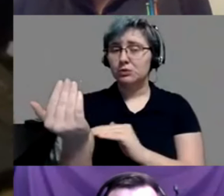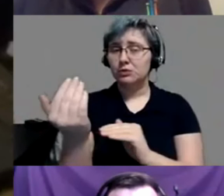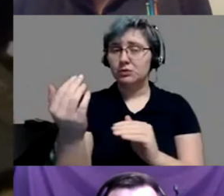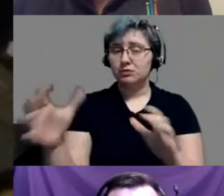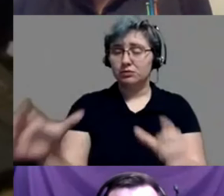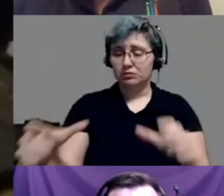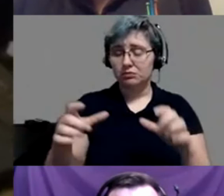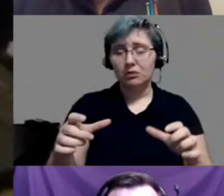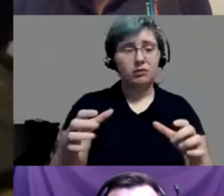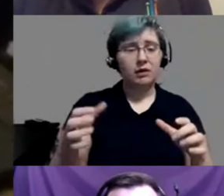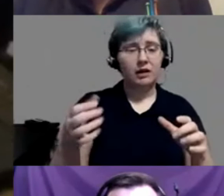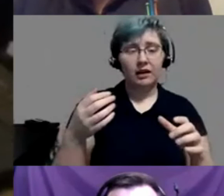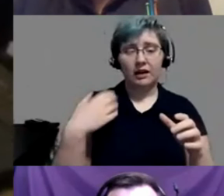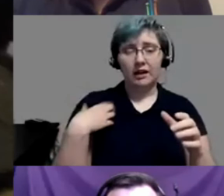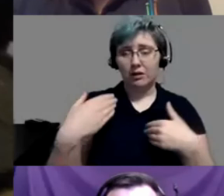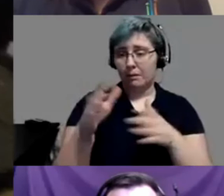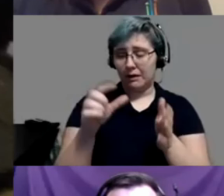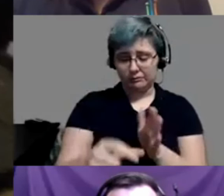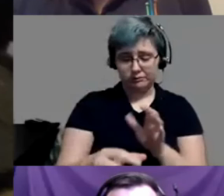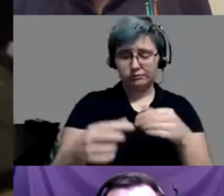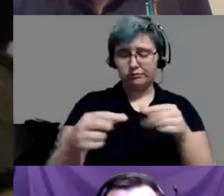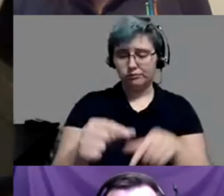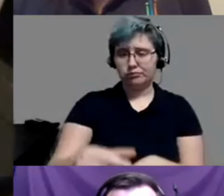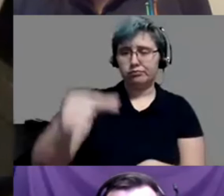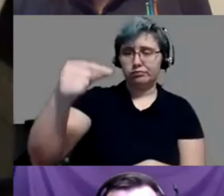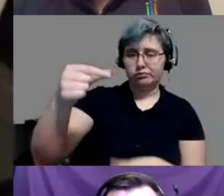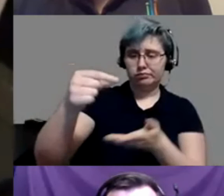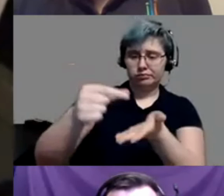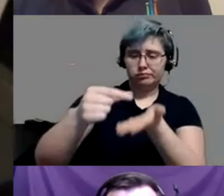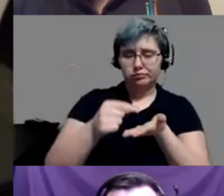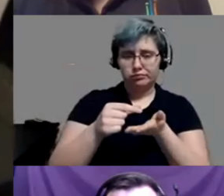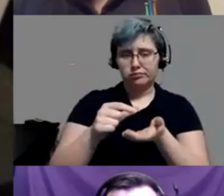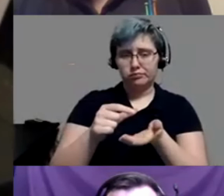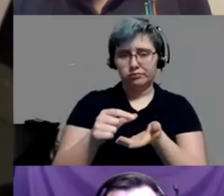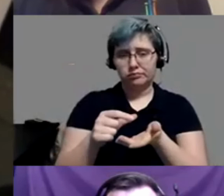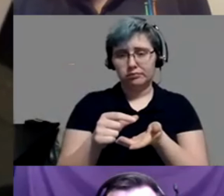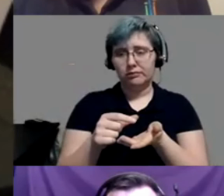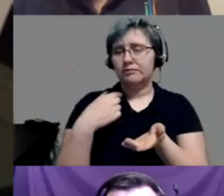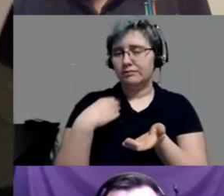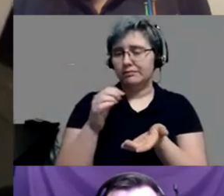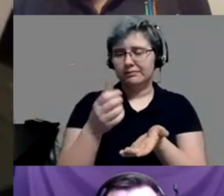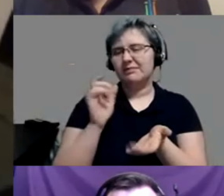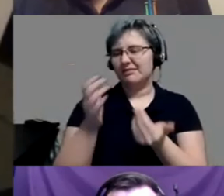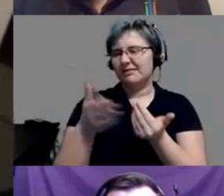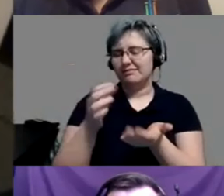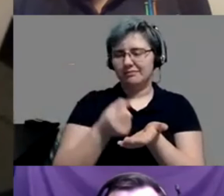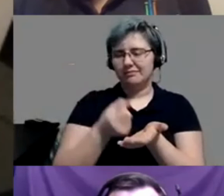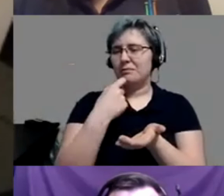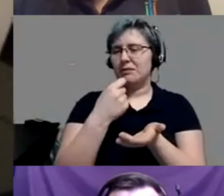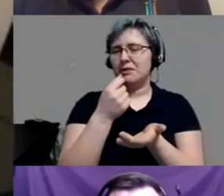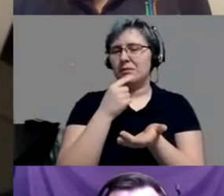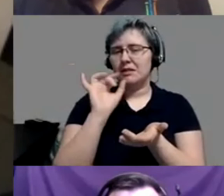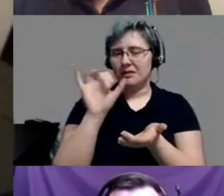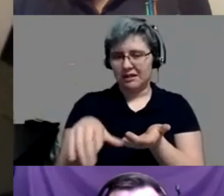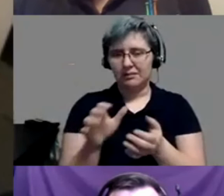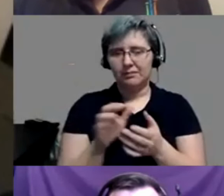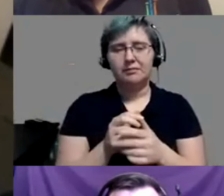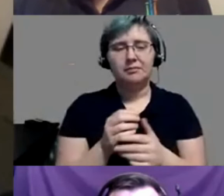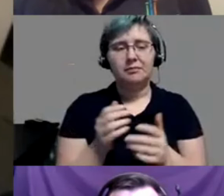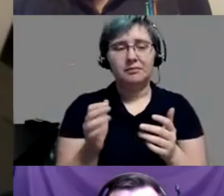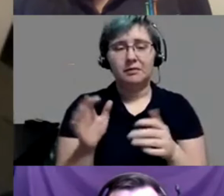the pill box out, and put it so I can take it. Then at 6 o'clock I take